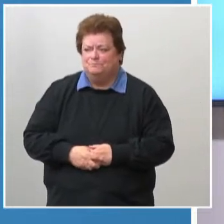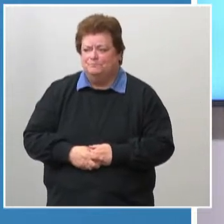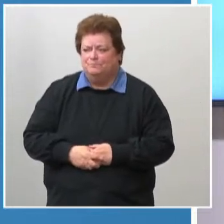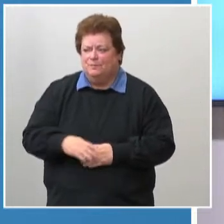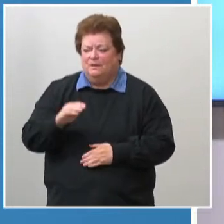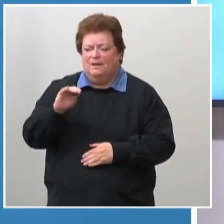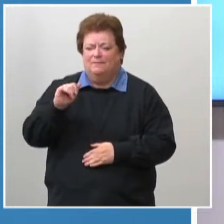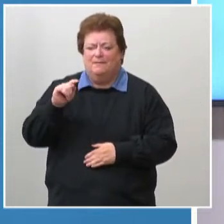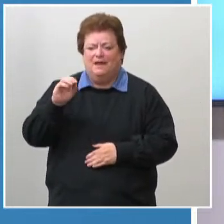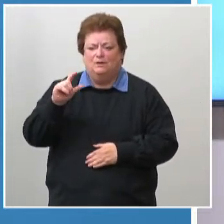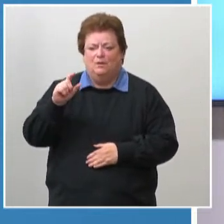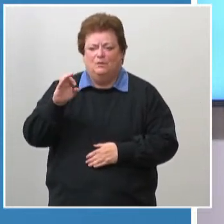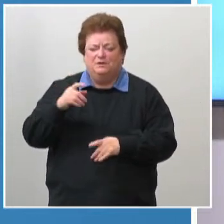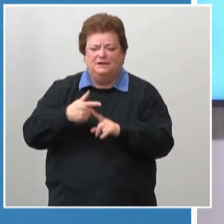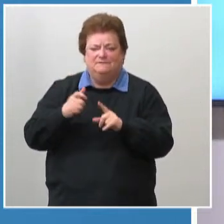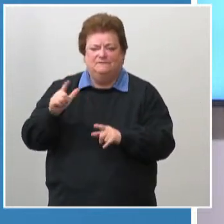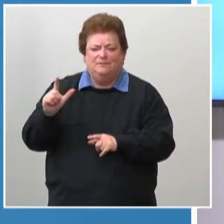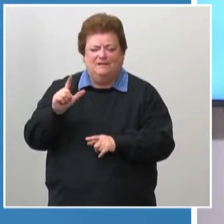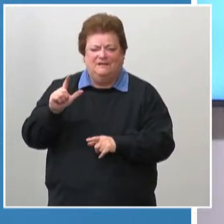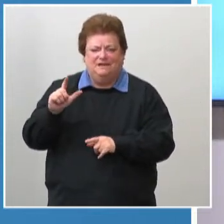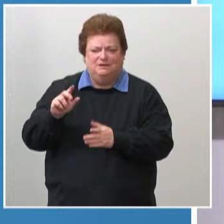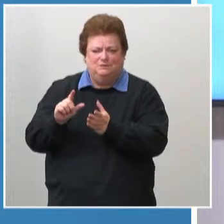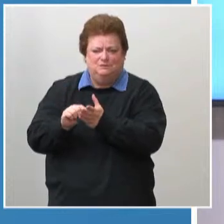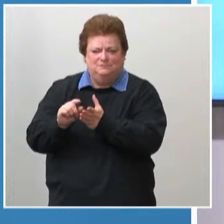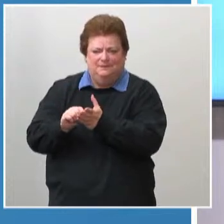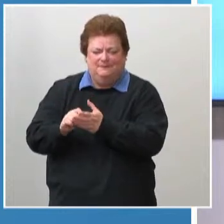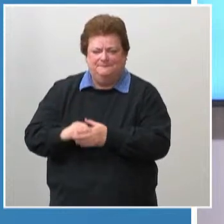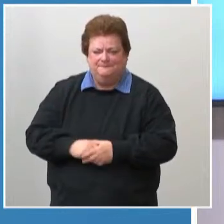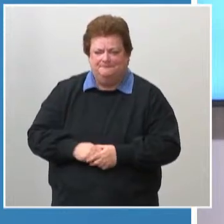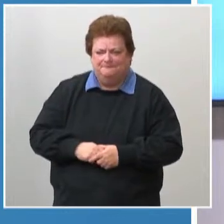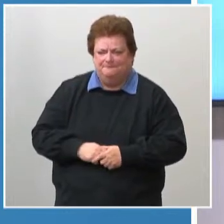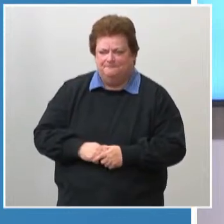Hi Pat, it's Matt Olberding with the Journal Star. Hi, Matt.